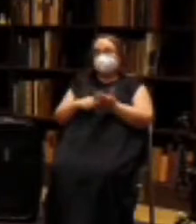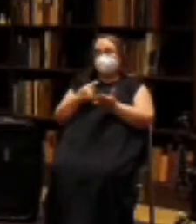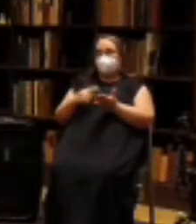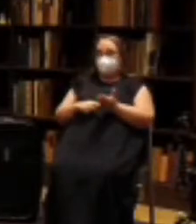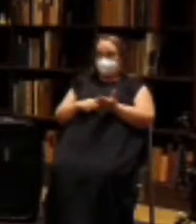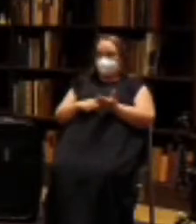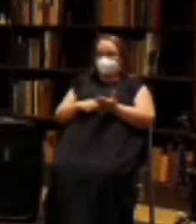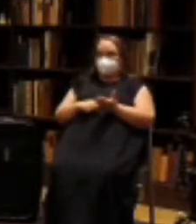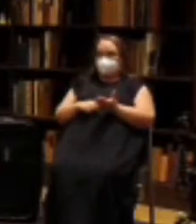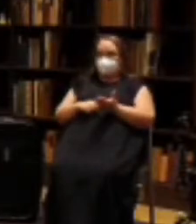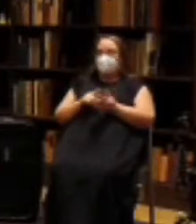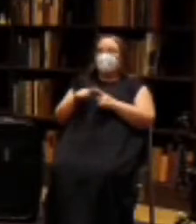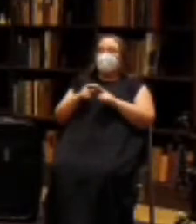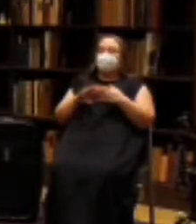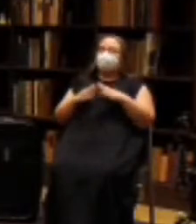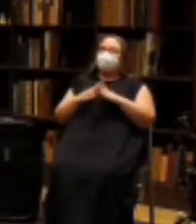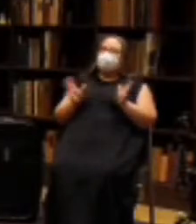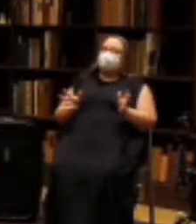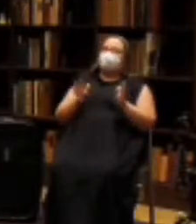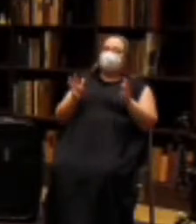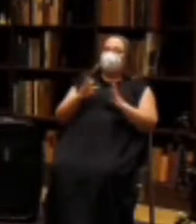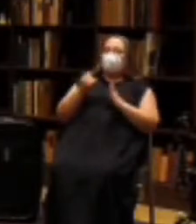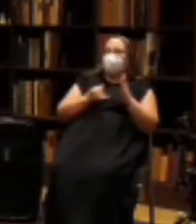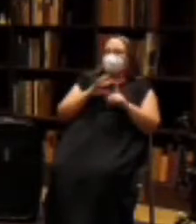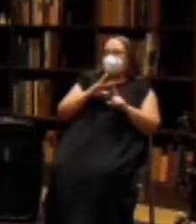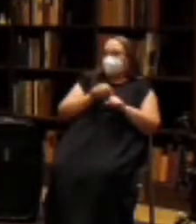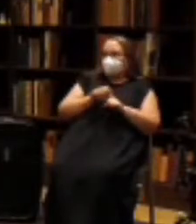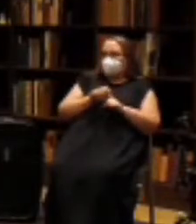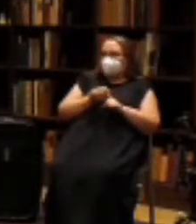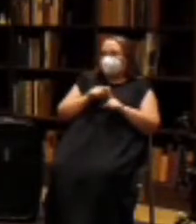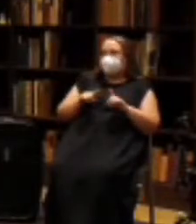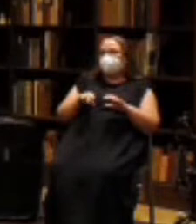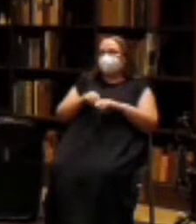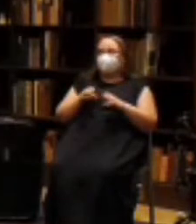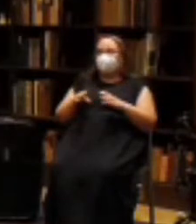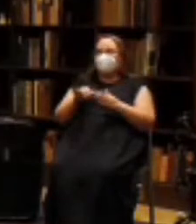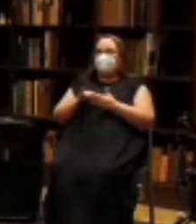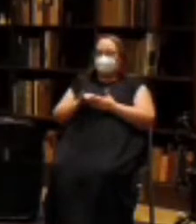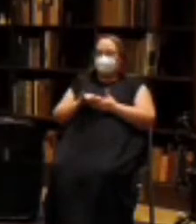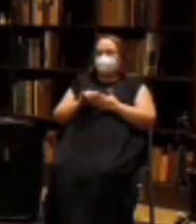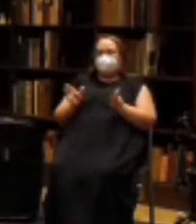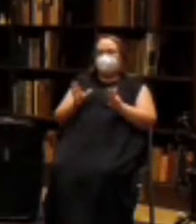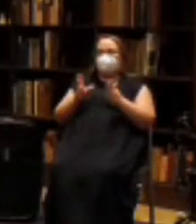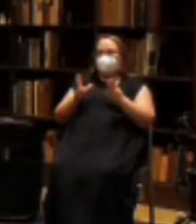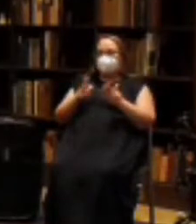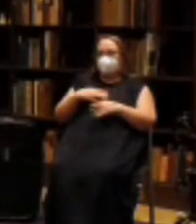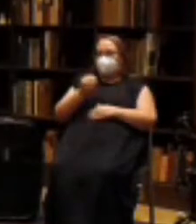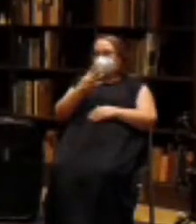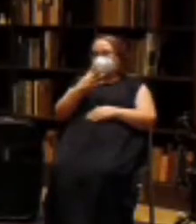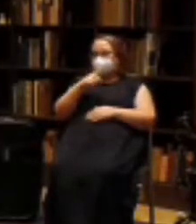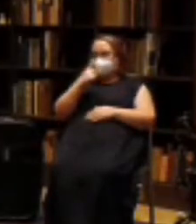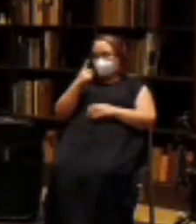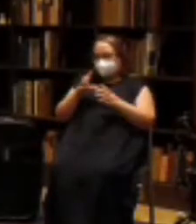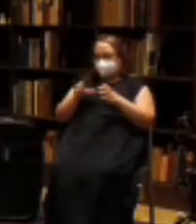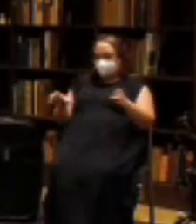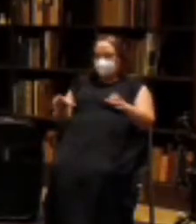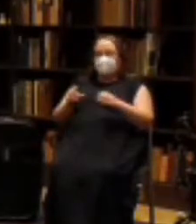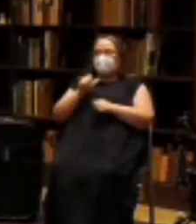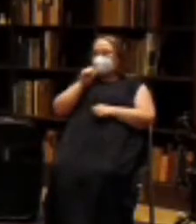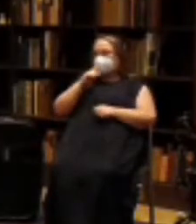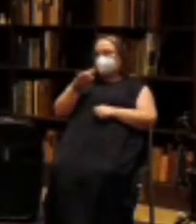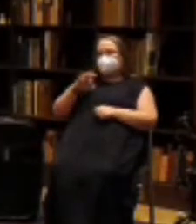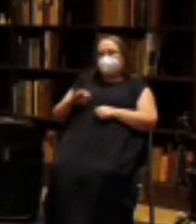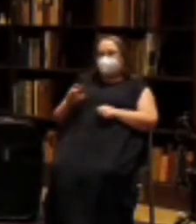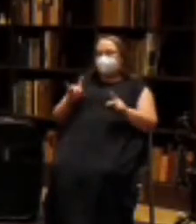sometimes when cities promote arts and culture, they do so in a way that promotes gentrification, and it does not actually benefit